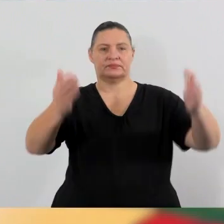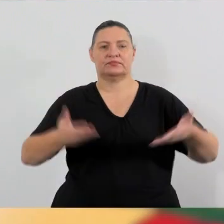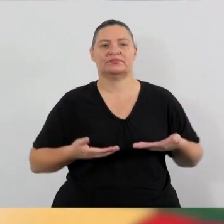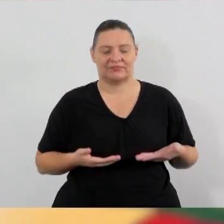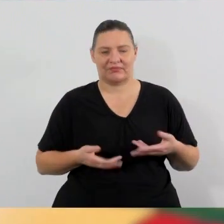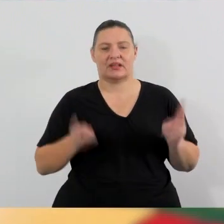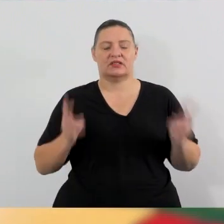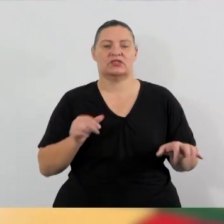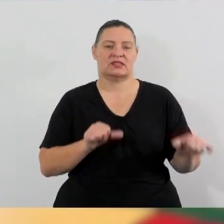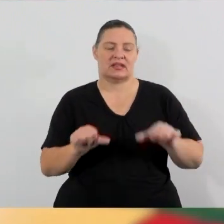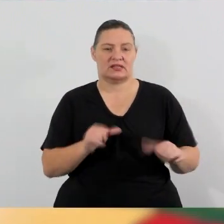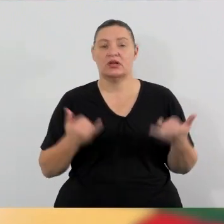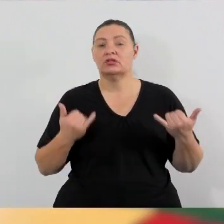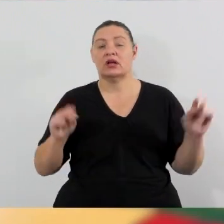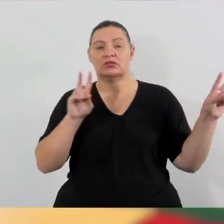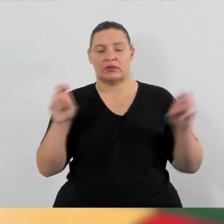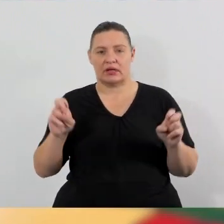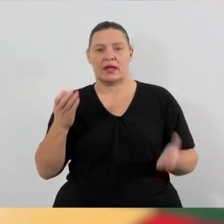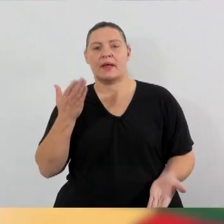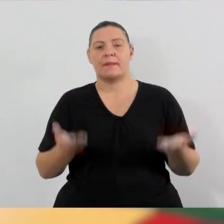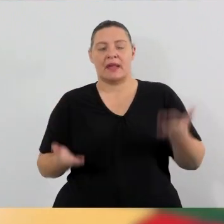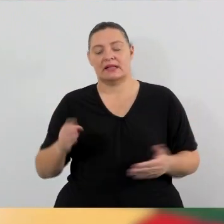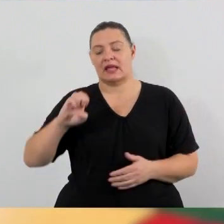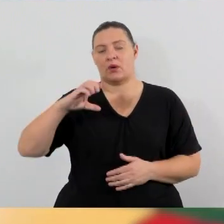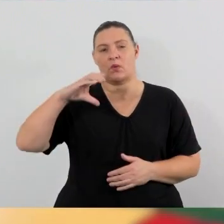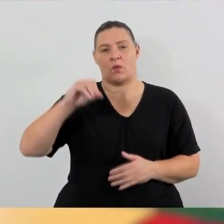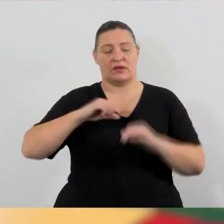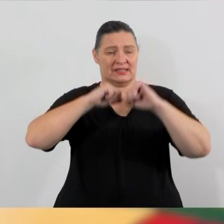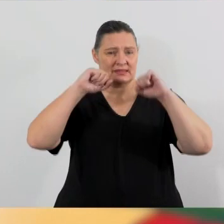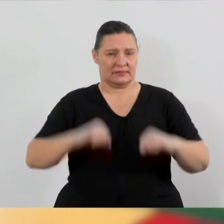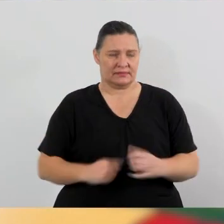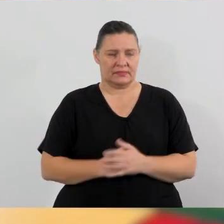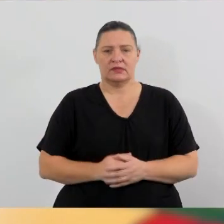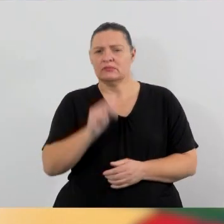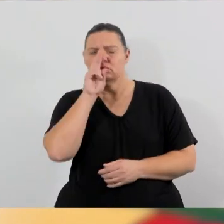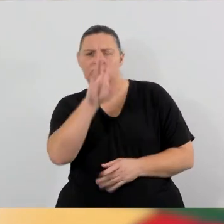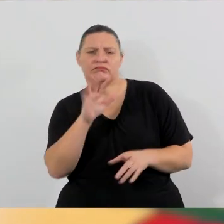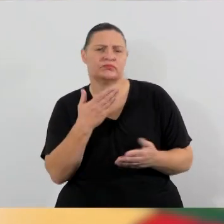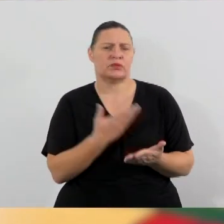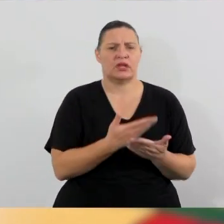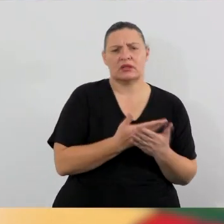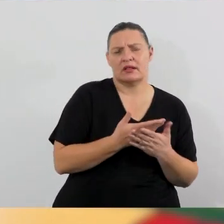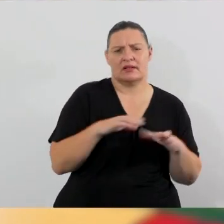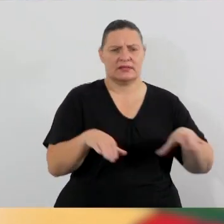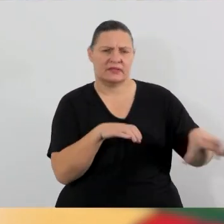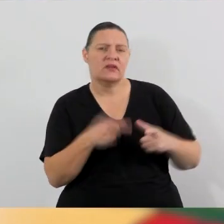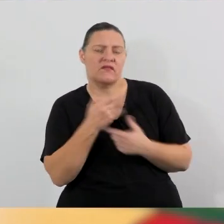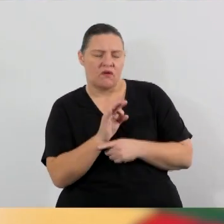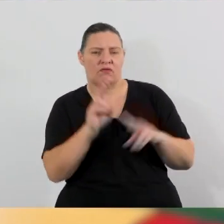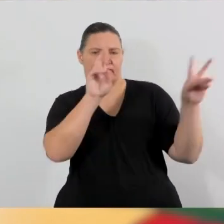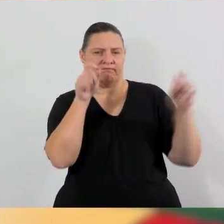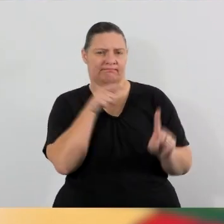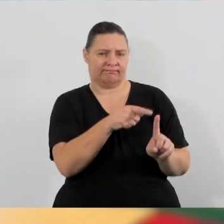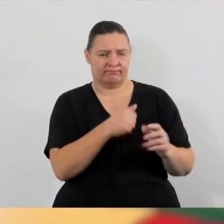Hello and welcome to Natural Sciences. Today's topic is balance in the ecosystem. So we are going to look at some practical activities for